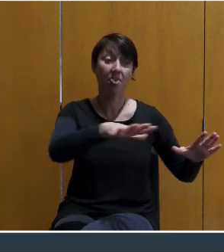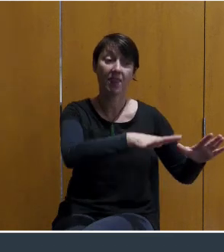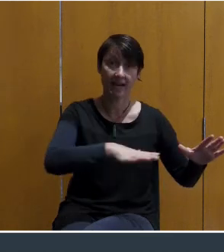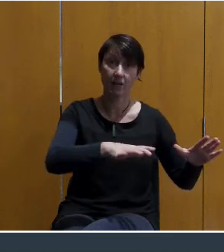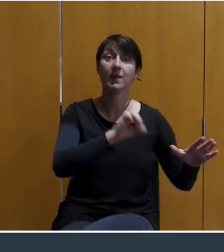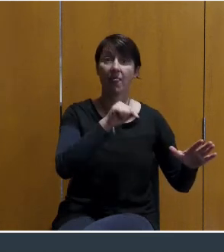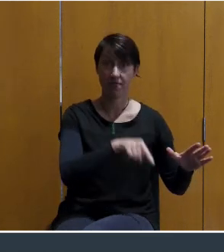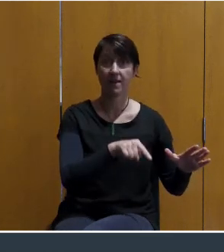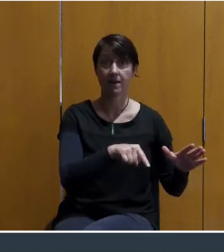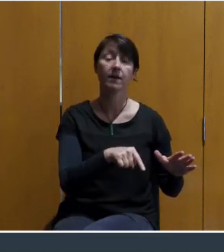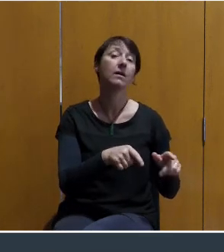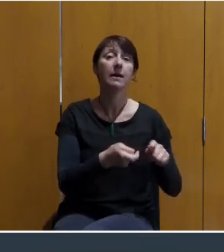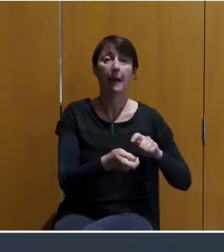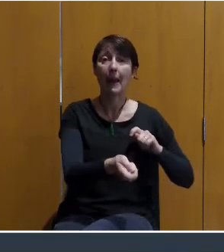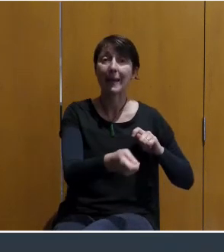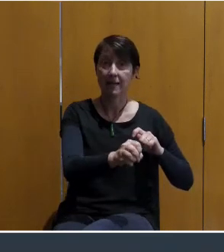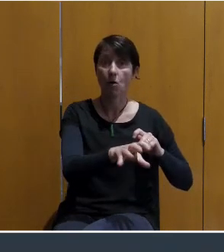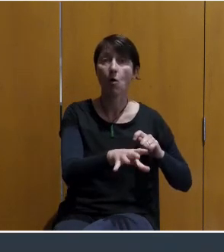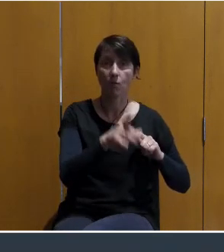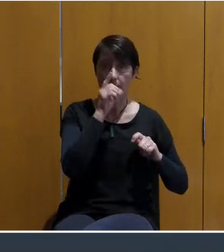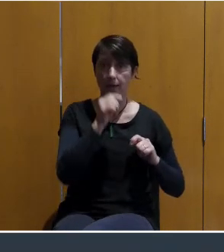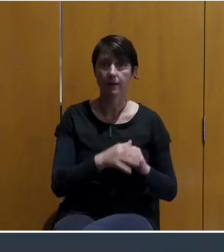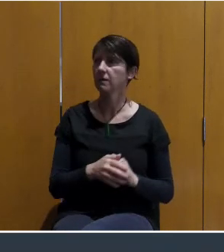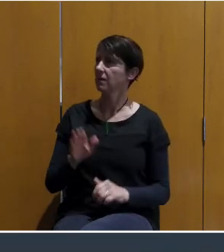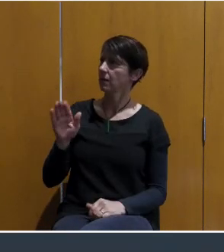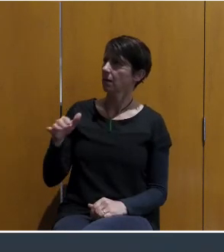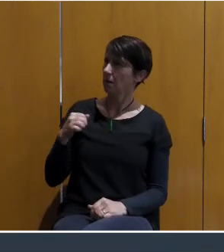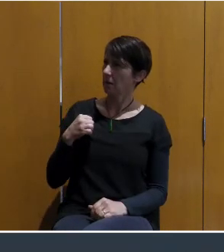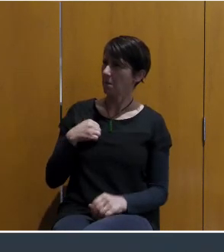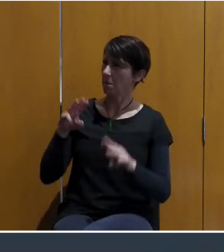May I just ask, where is map 6? Because mine only goes up to 5.